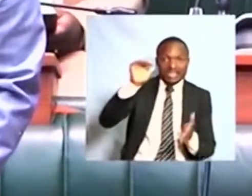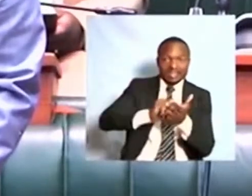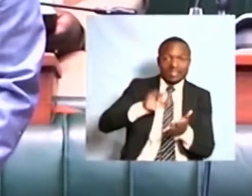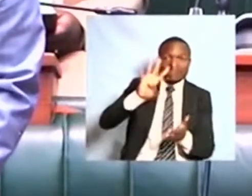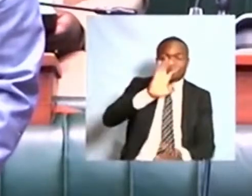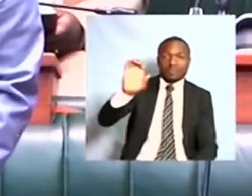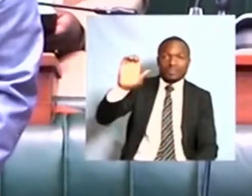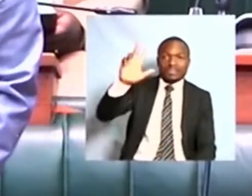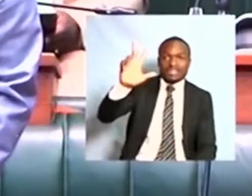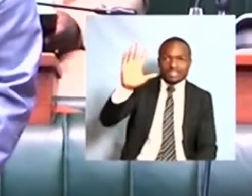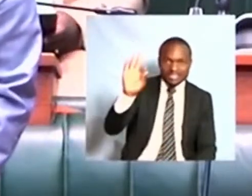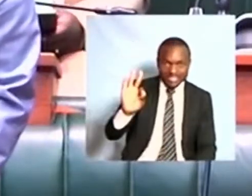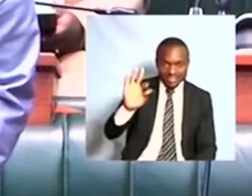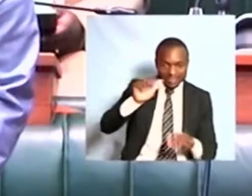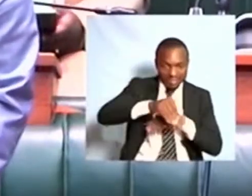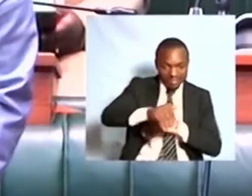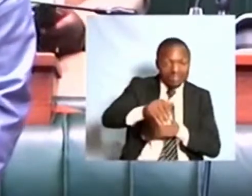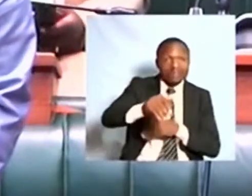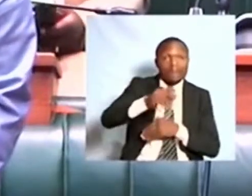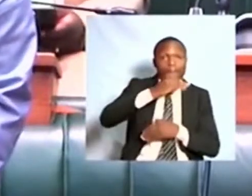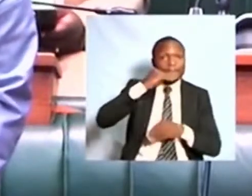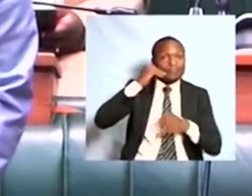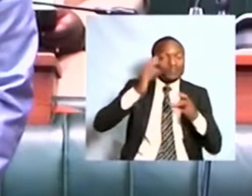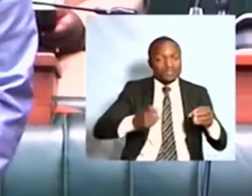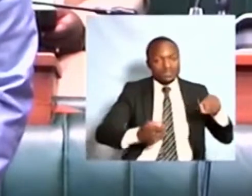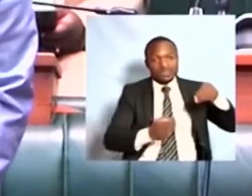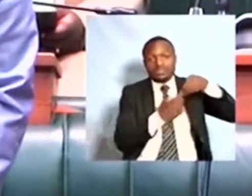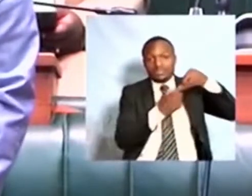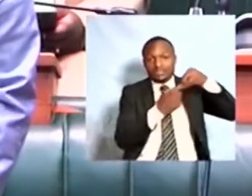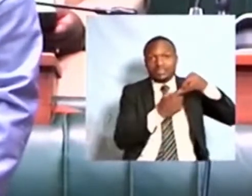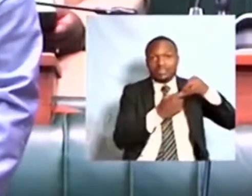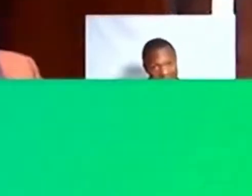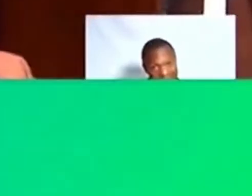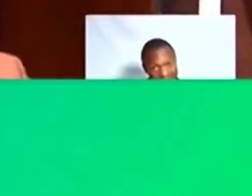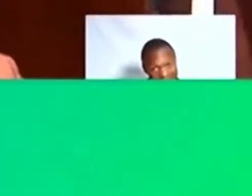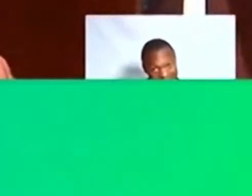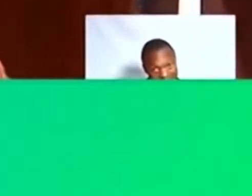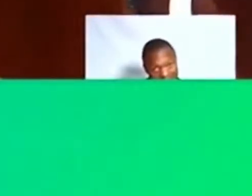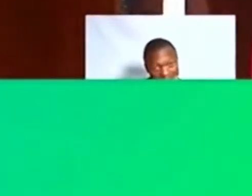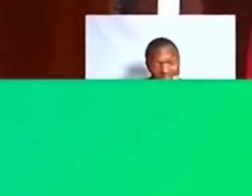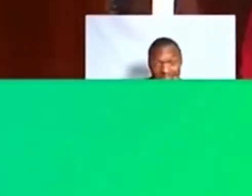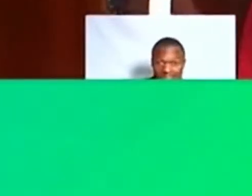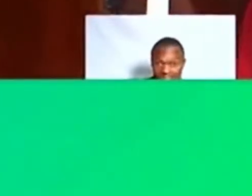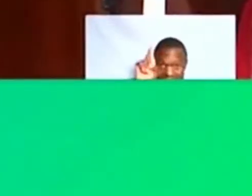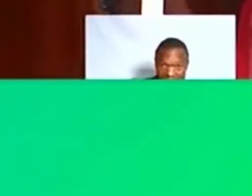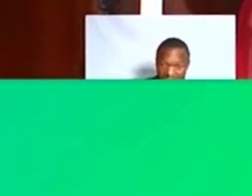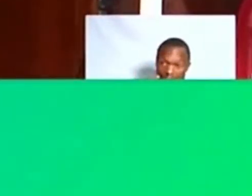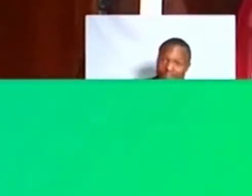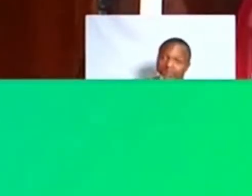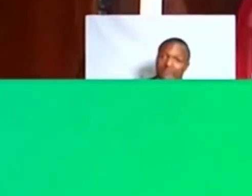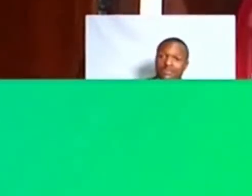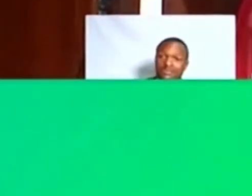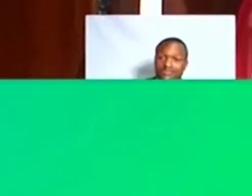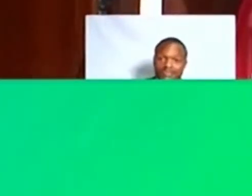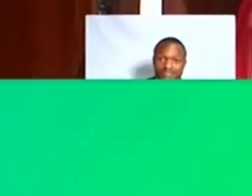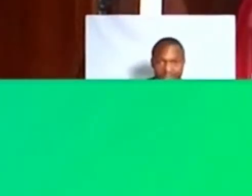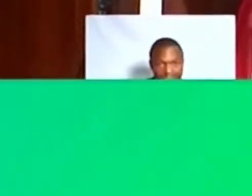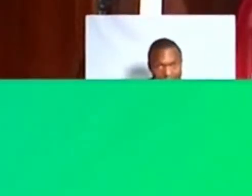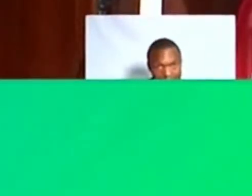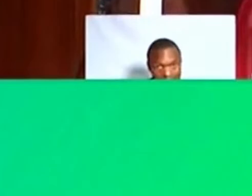59,439 registered cashew nut farmers in Western Province. The situation as it is,